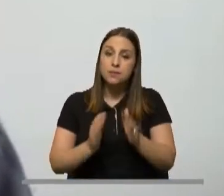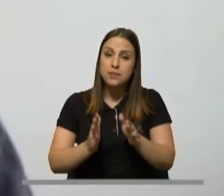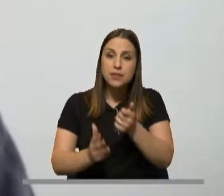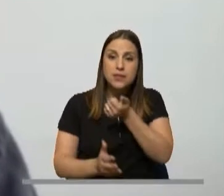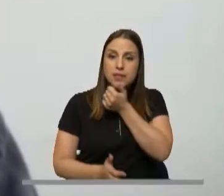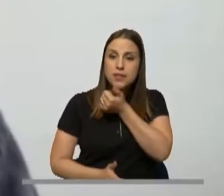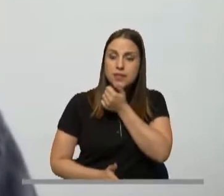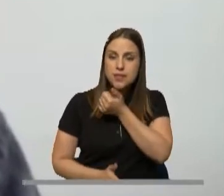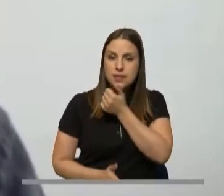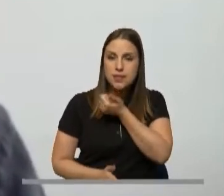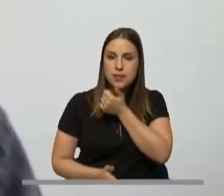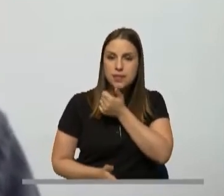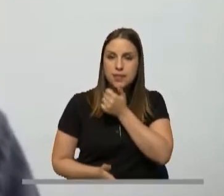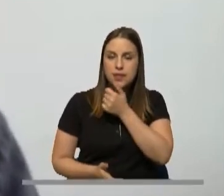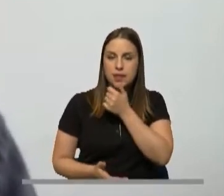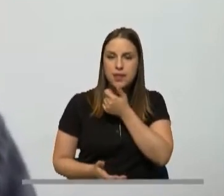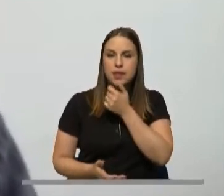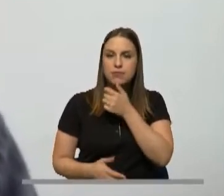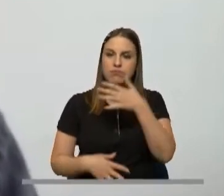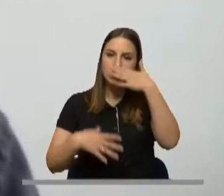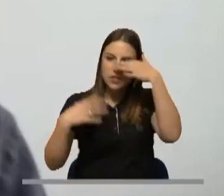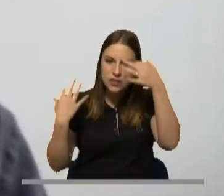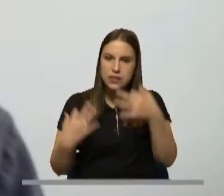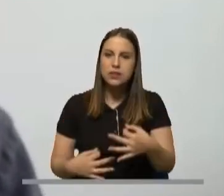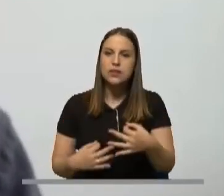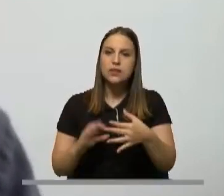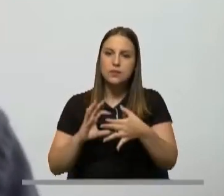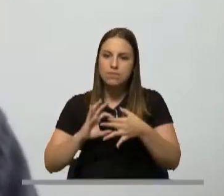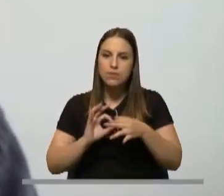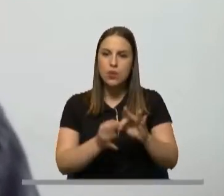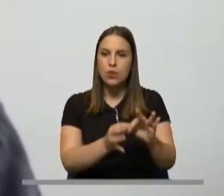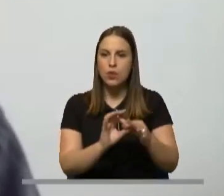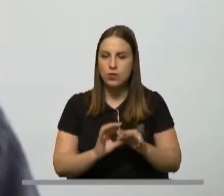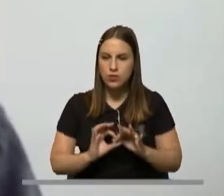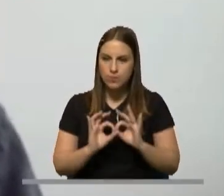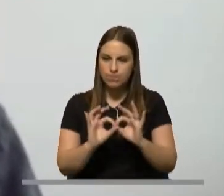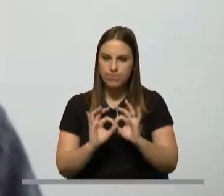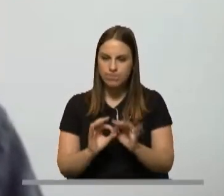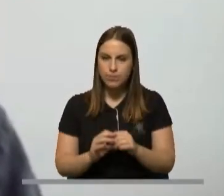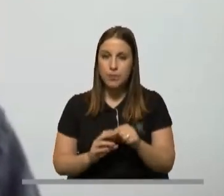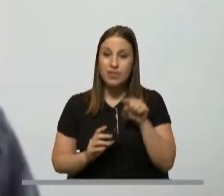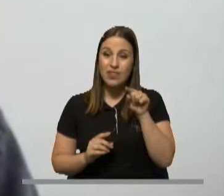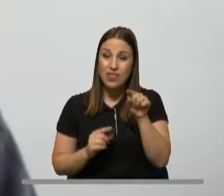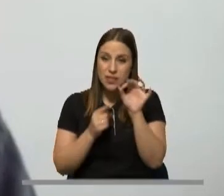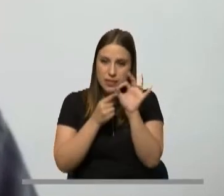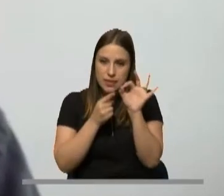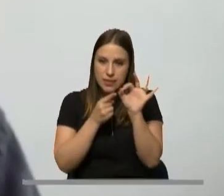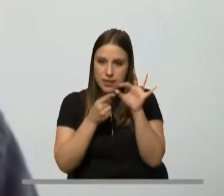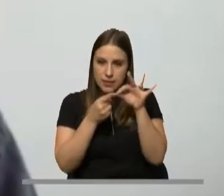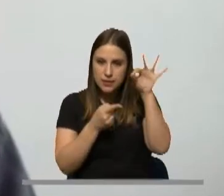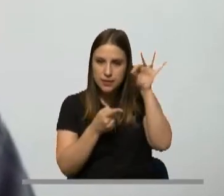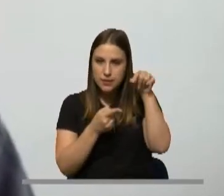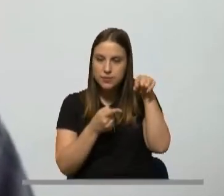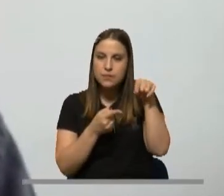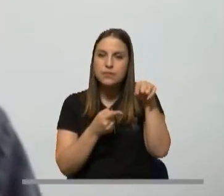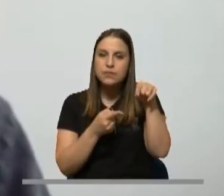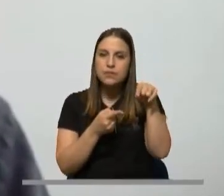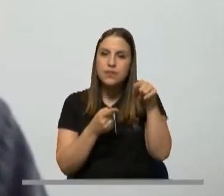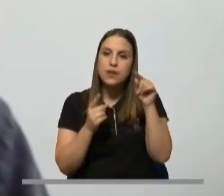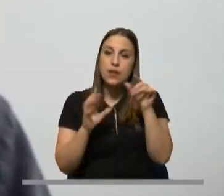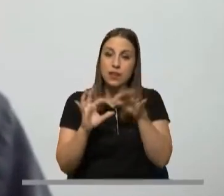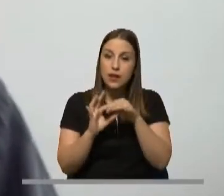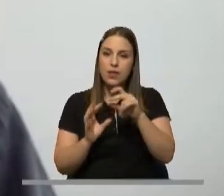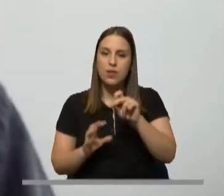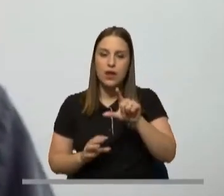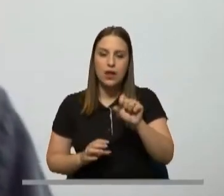the midst of great uncertainty and contingency. This peculiarity distinguishes it from